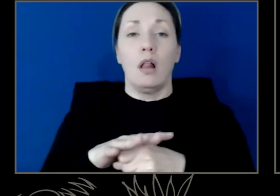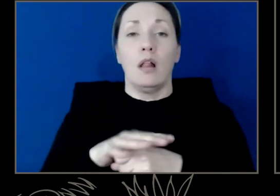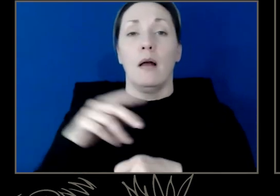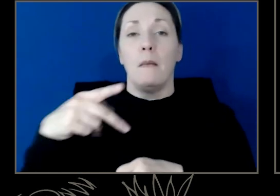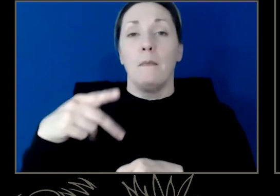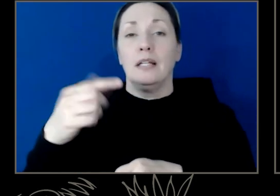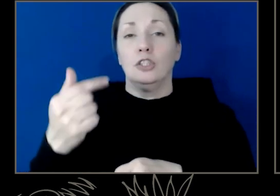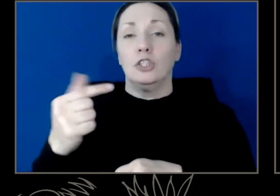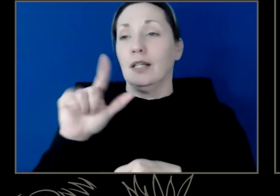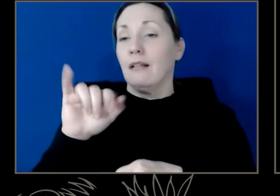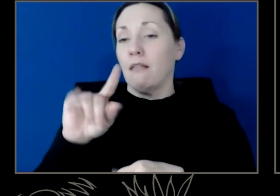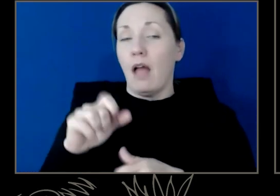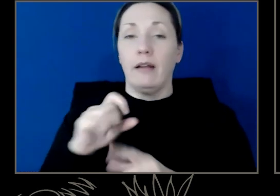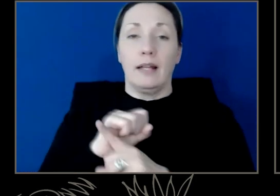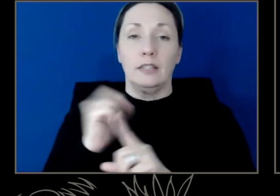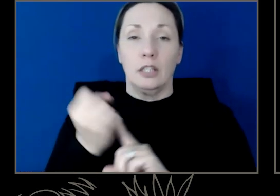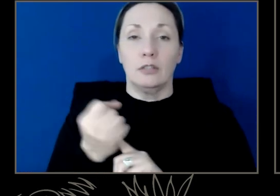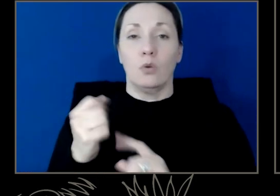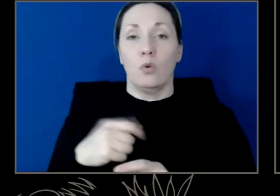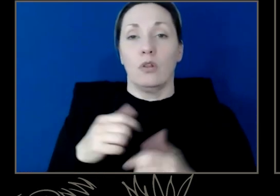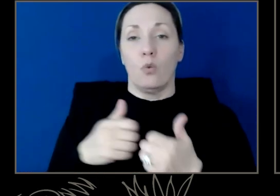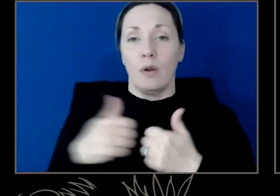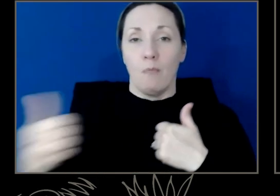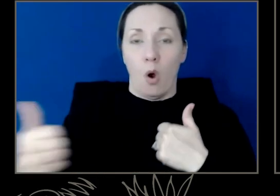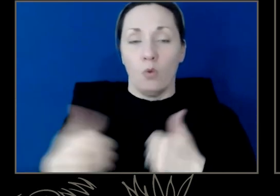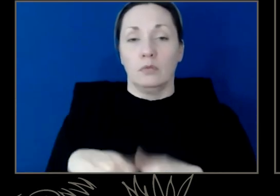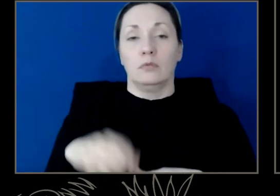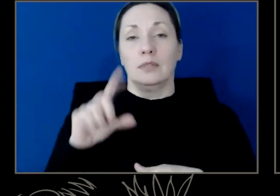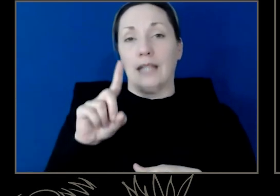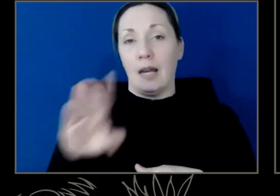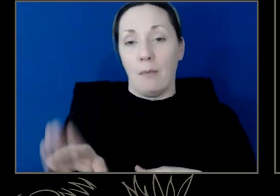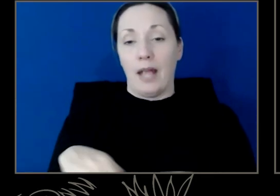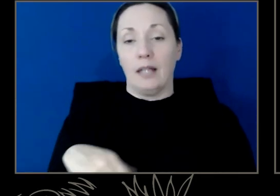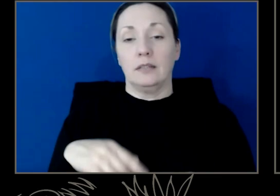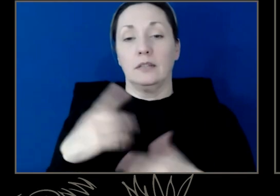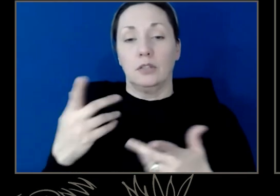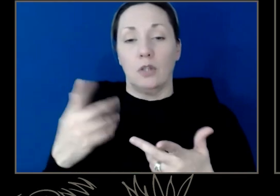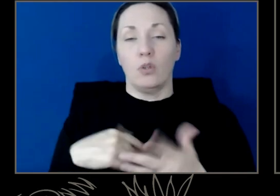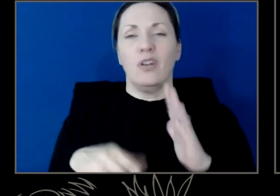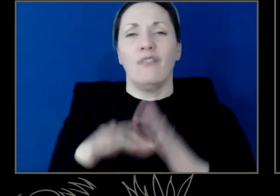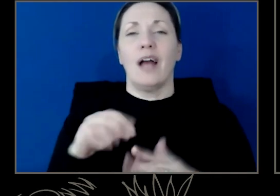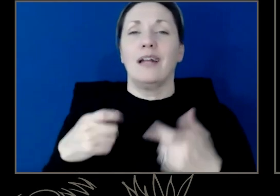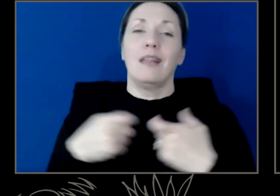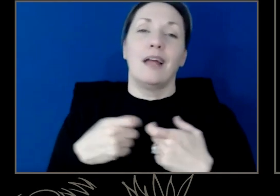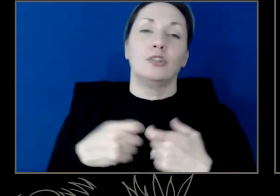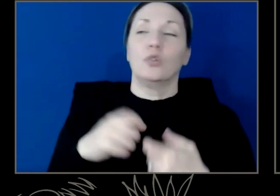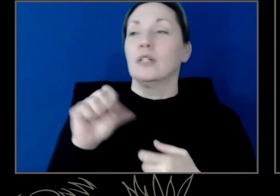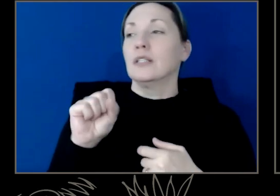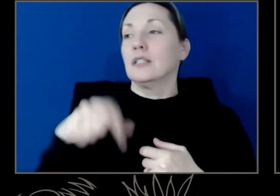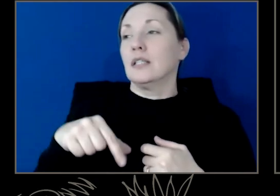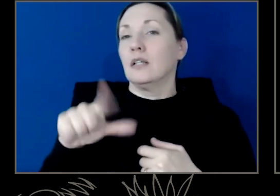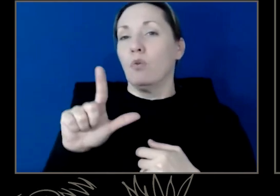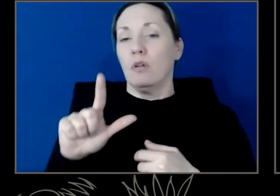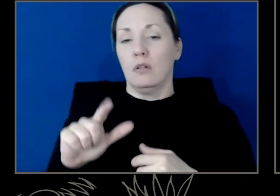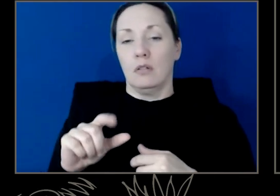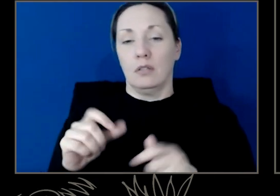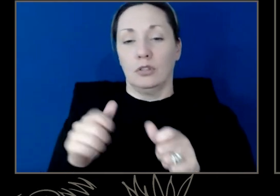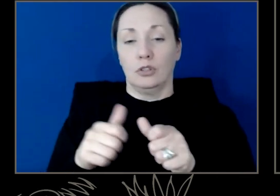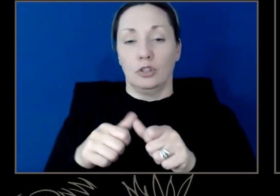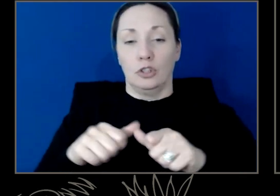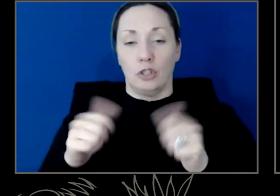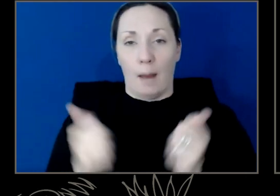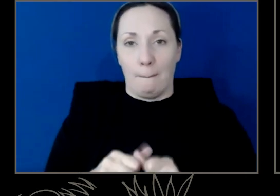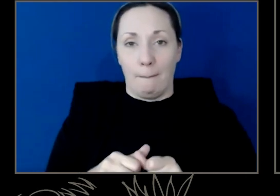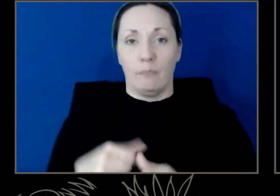pglite instance with a remote Postgres database. So you just define an Electric SQL shape. In Electric SQL,